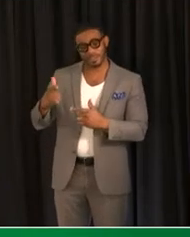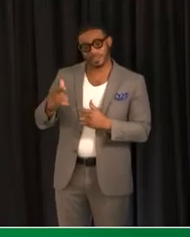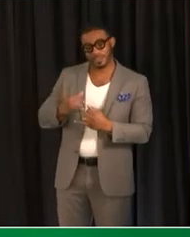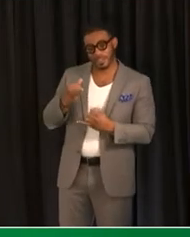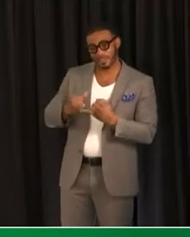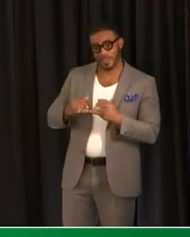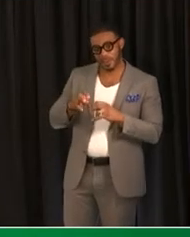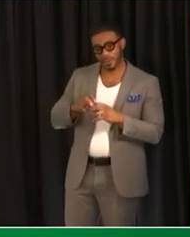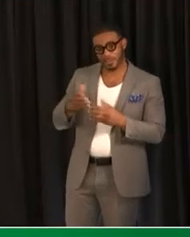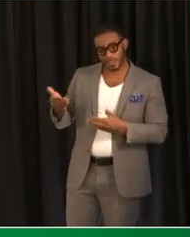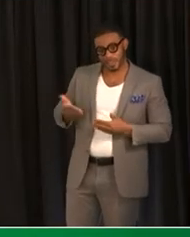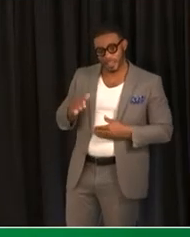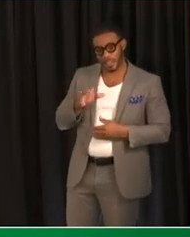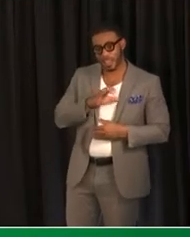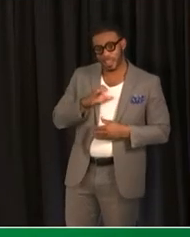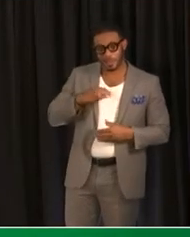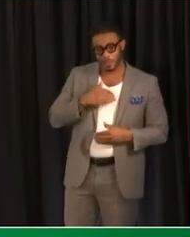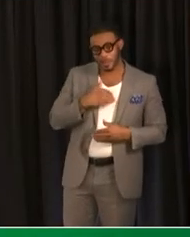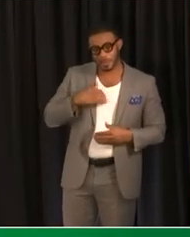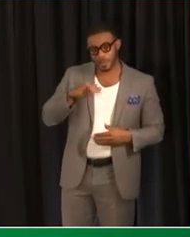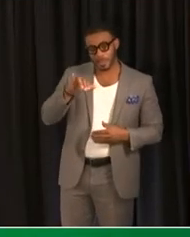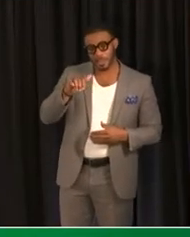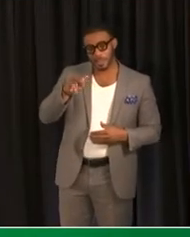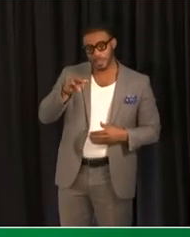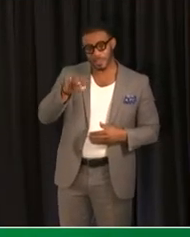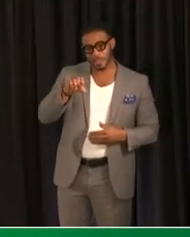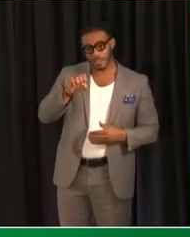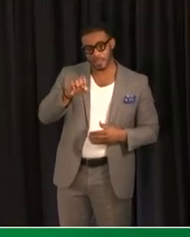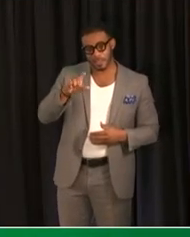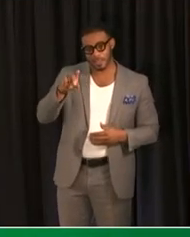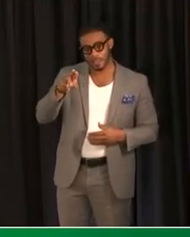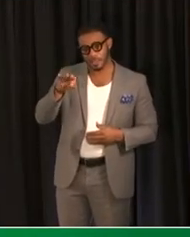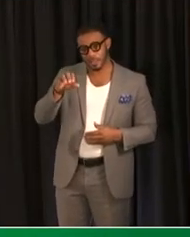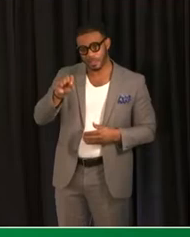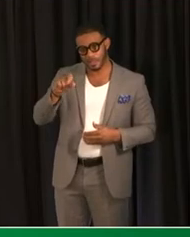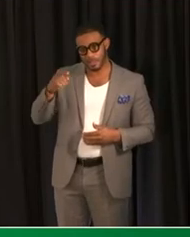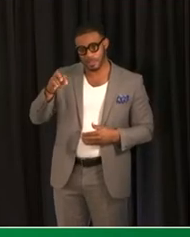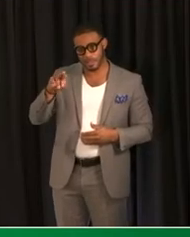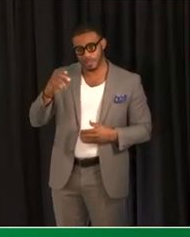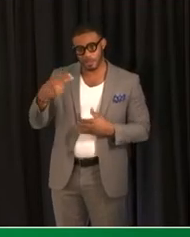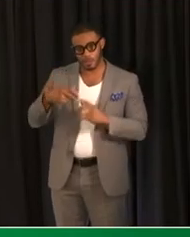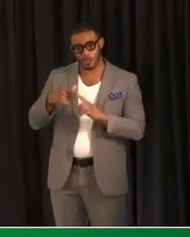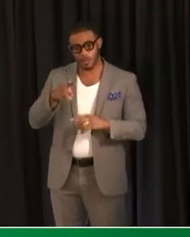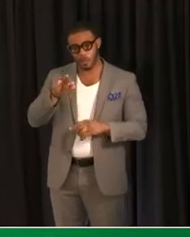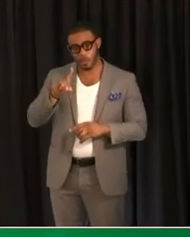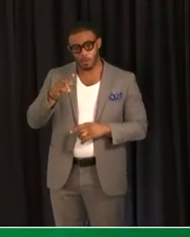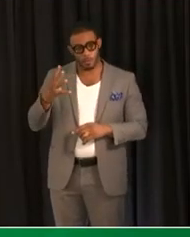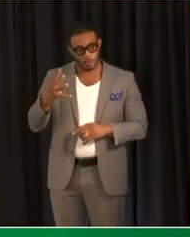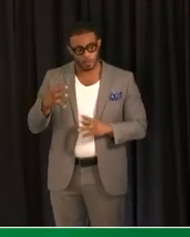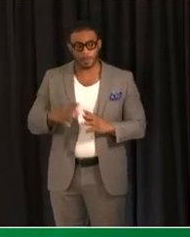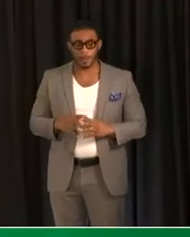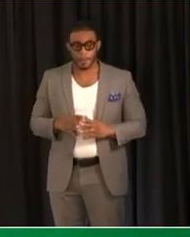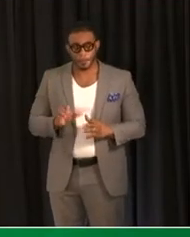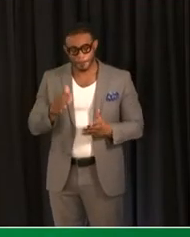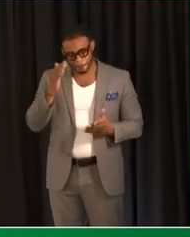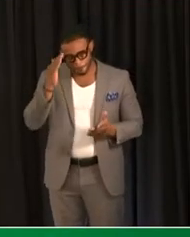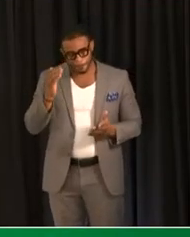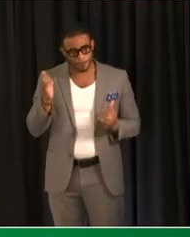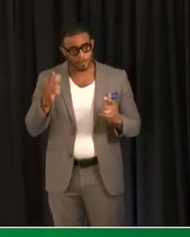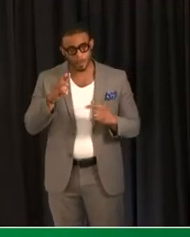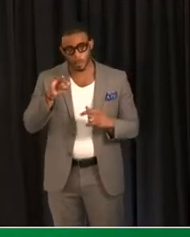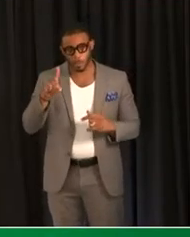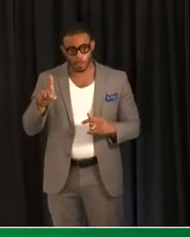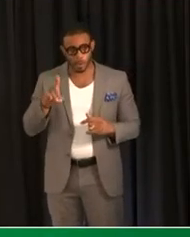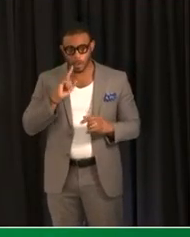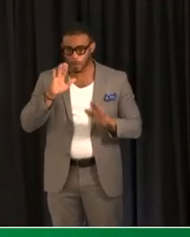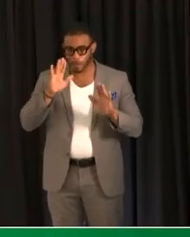want to turn it to our final guest, Councilmember Janice Lewis-George, who joins us from Ward 4, which, as you